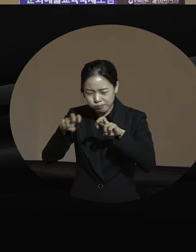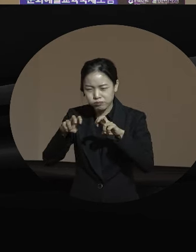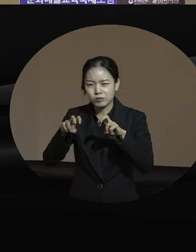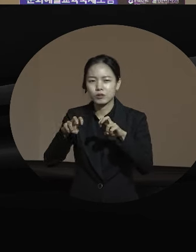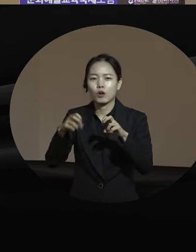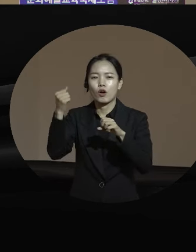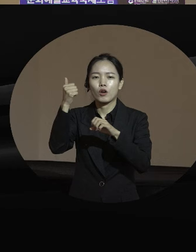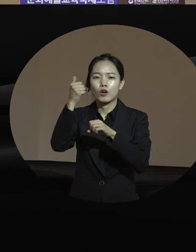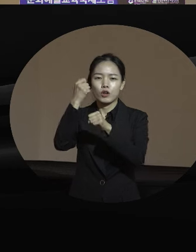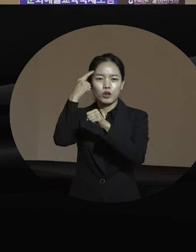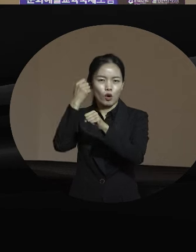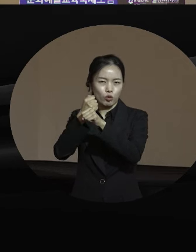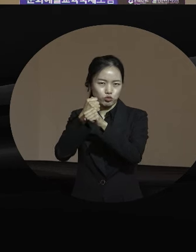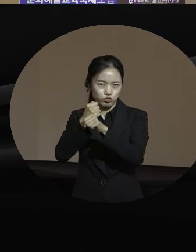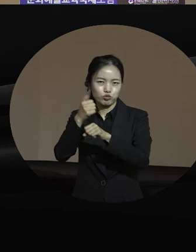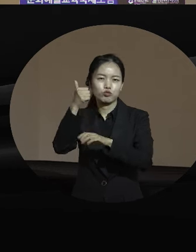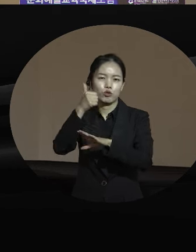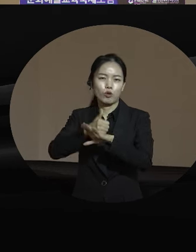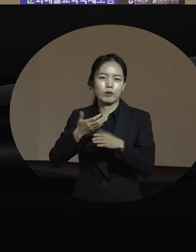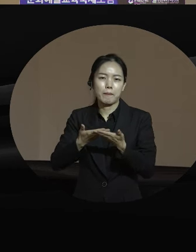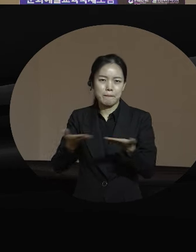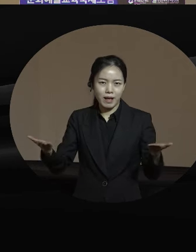work, and the European